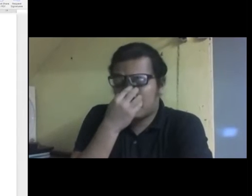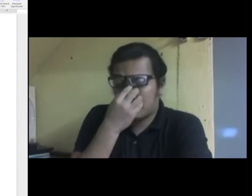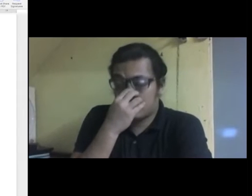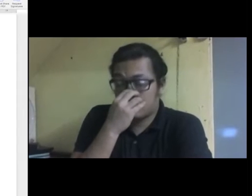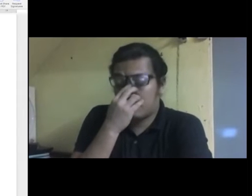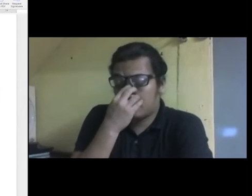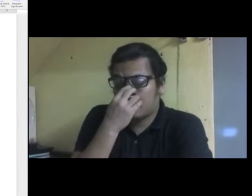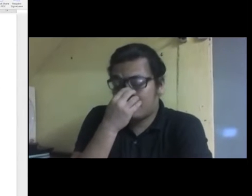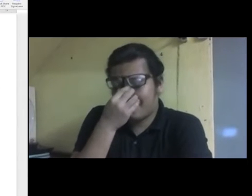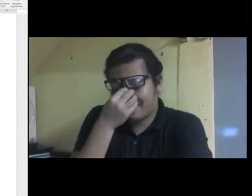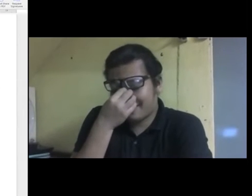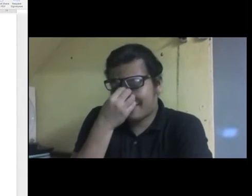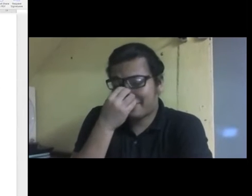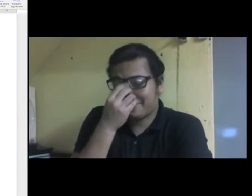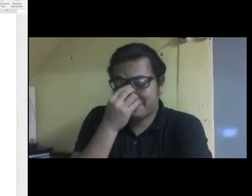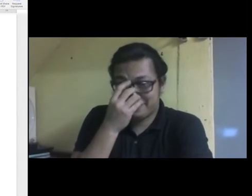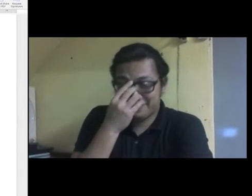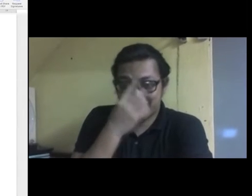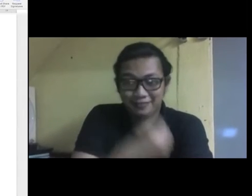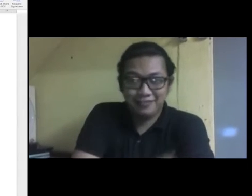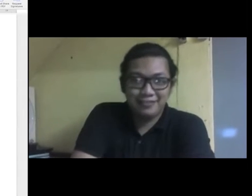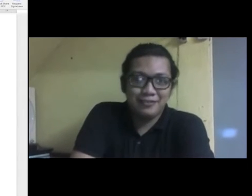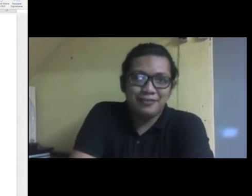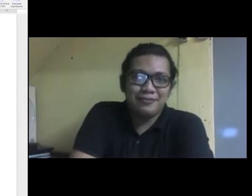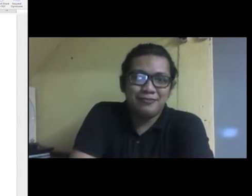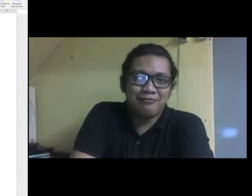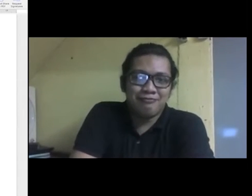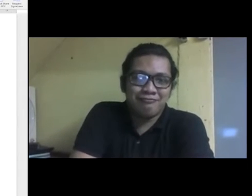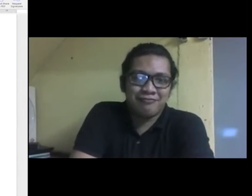Okay, so we don't have an example of the you address